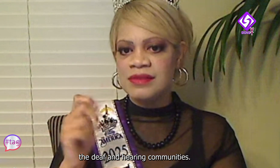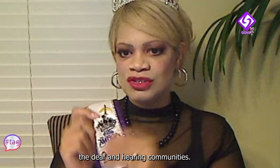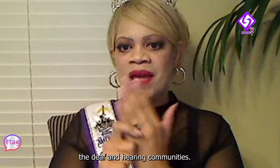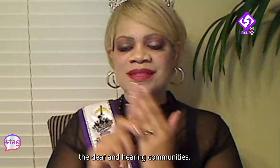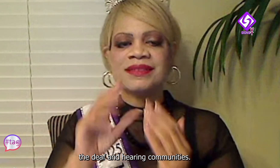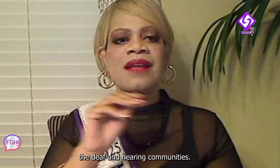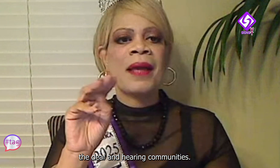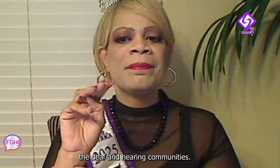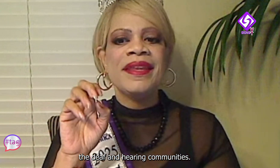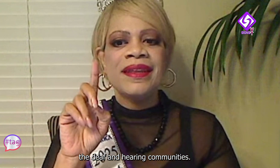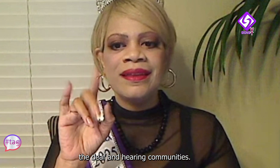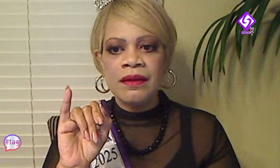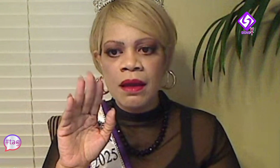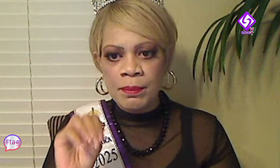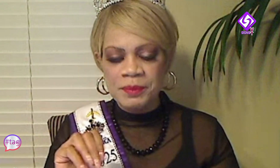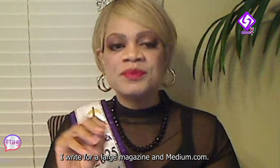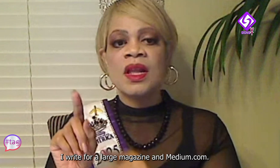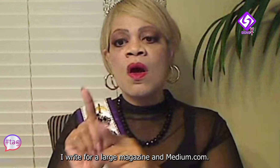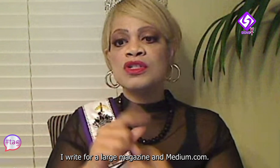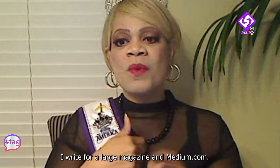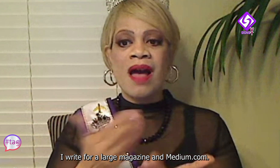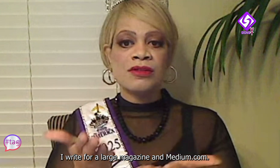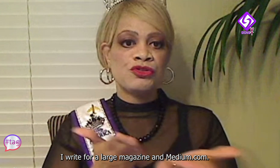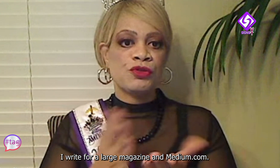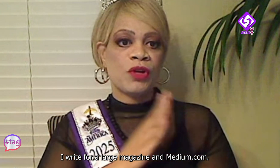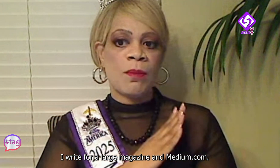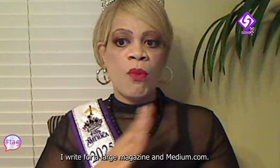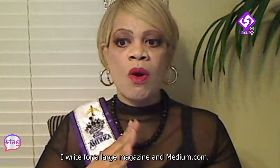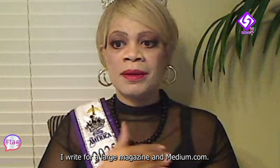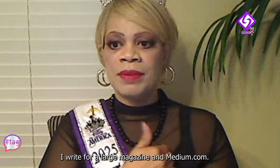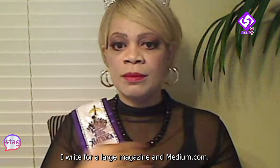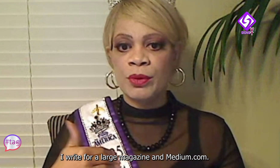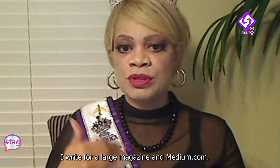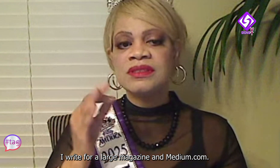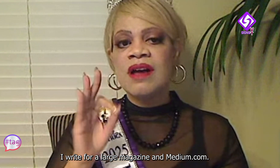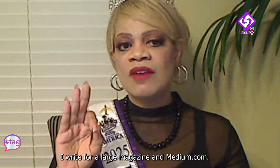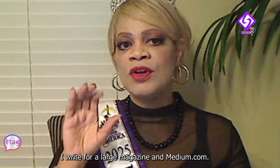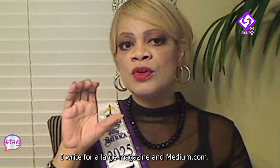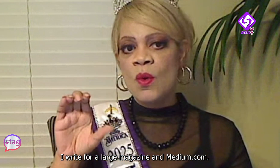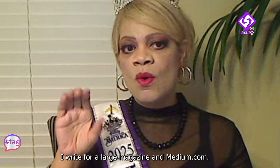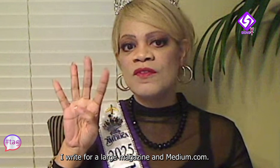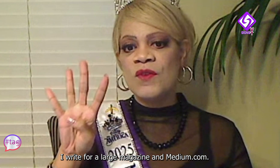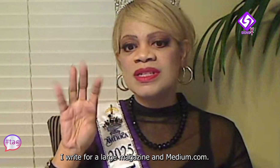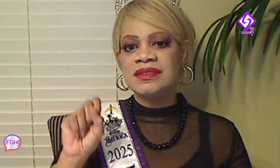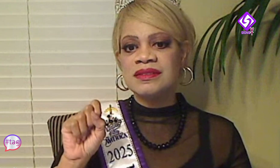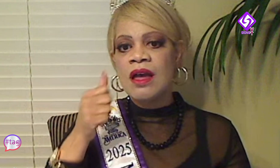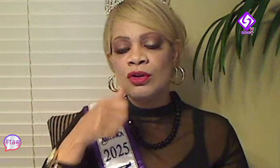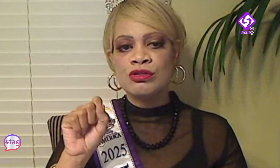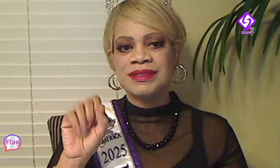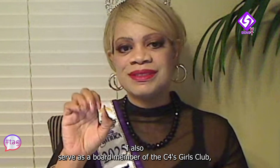deaf and hearing communities. I write for Melange Magazine and